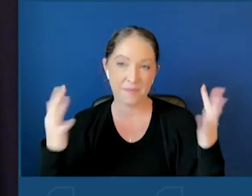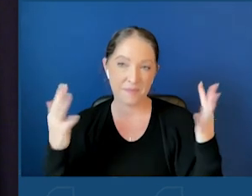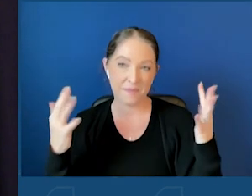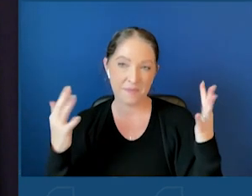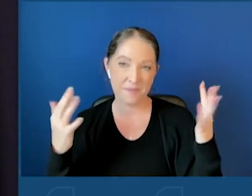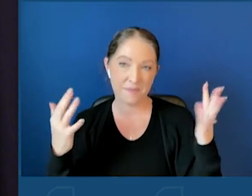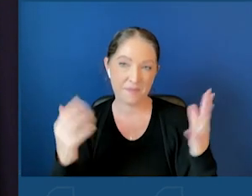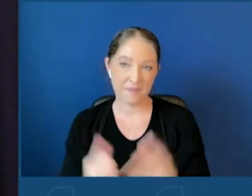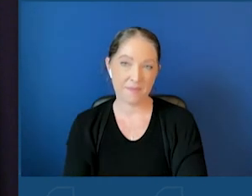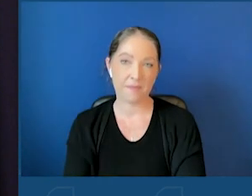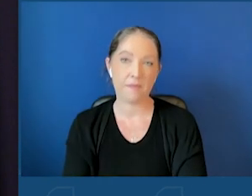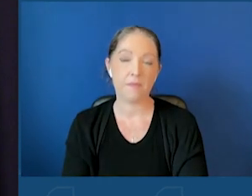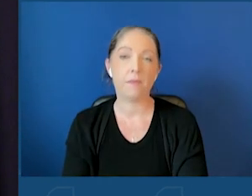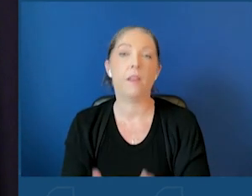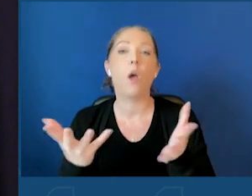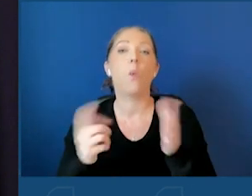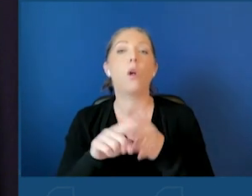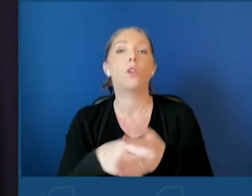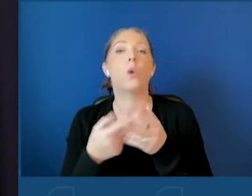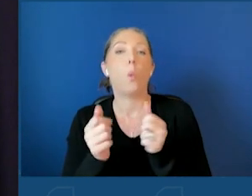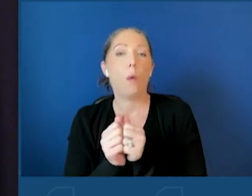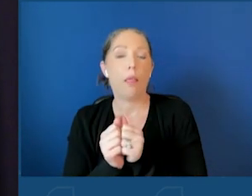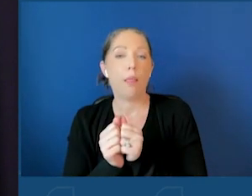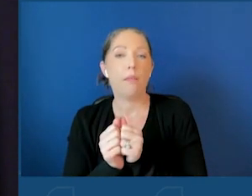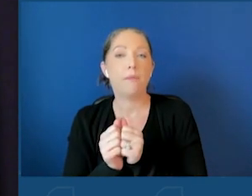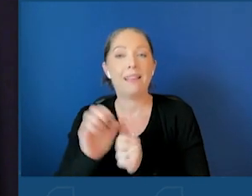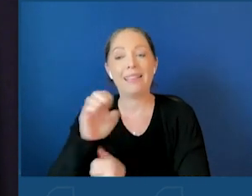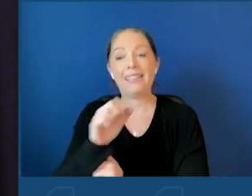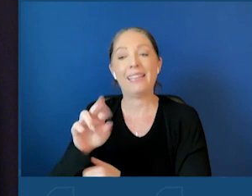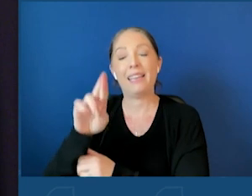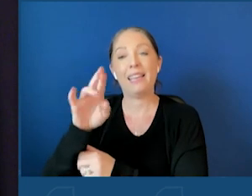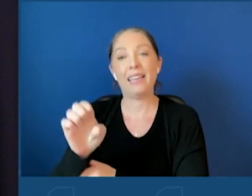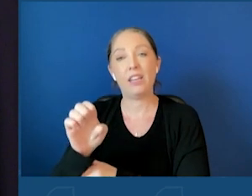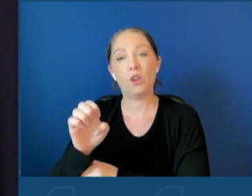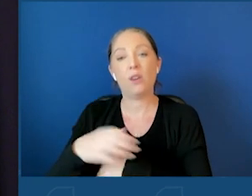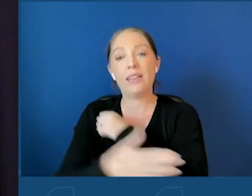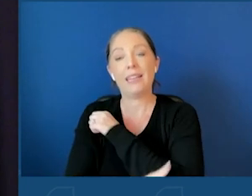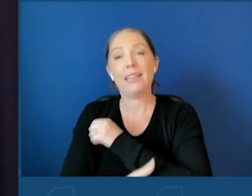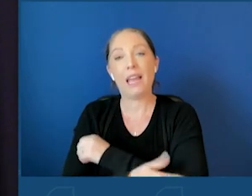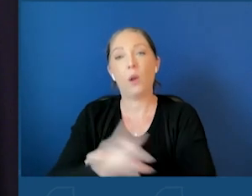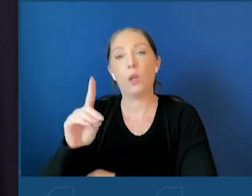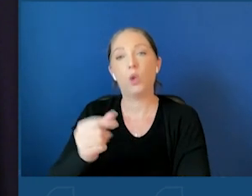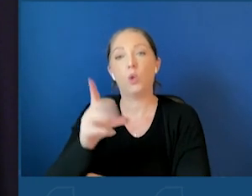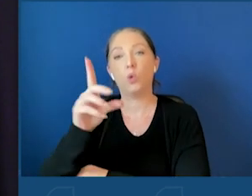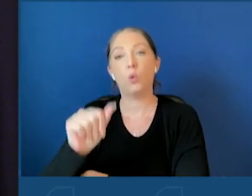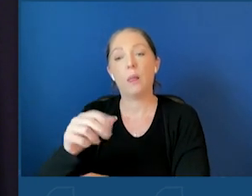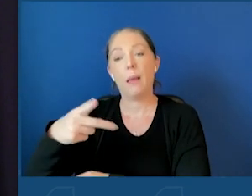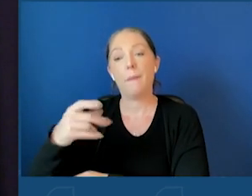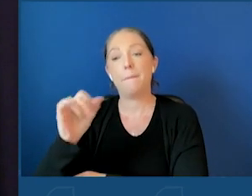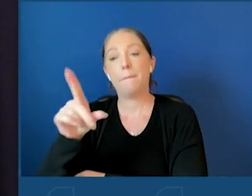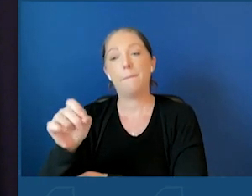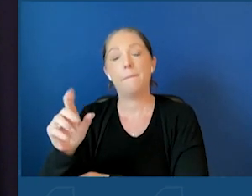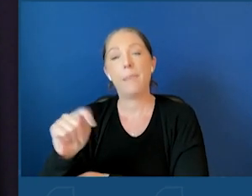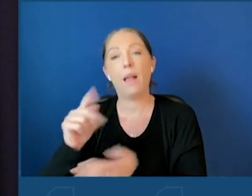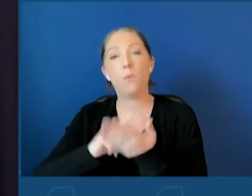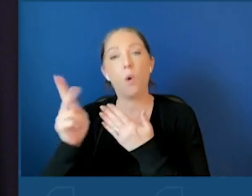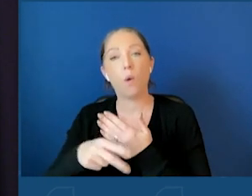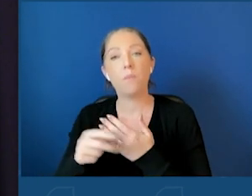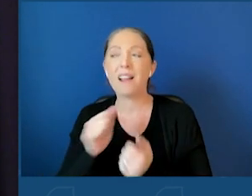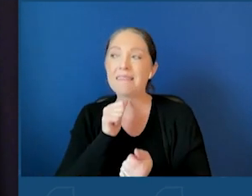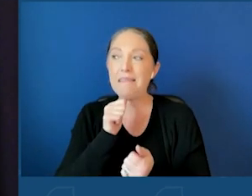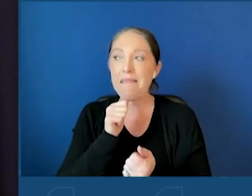I want to start with when the Erie County Doula Pilot Program first rolled out, there was not a lot of interest